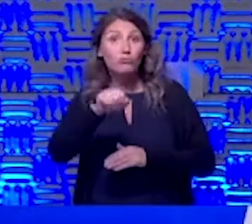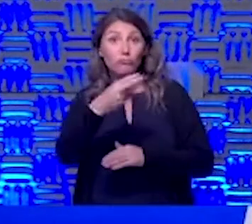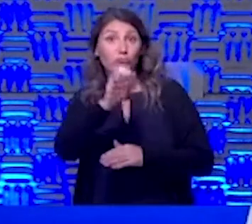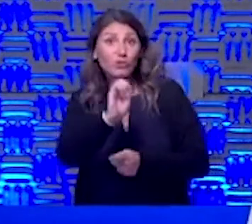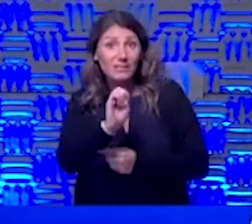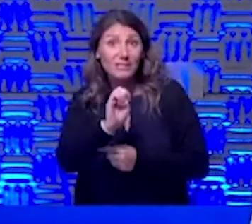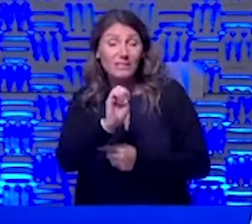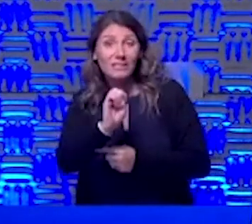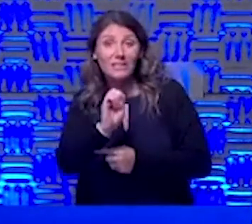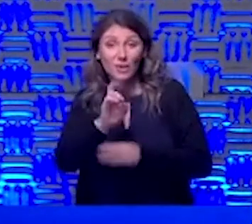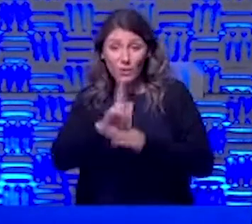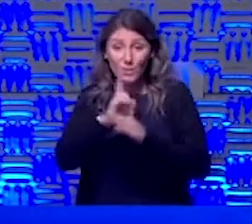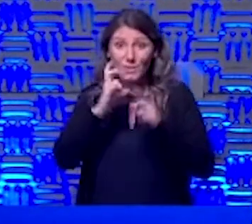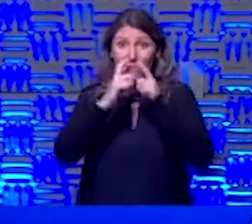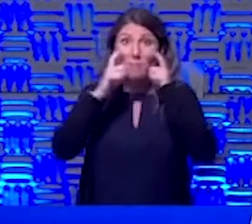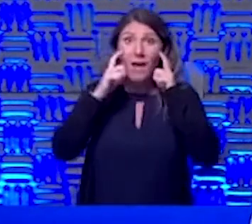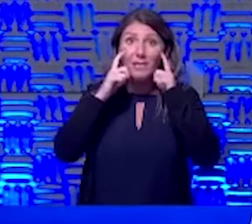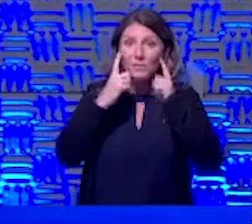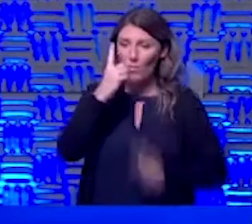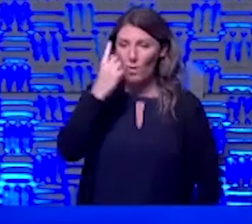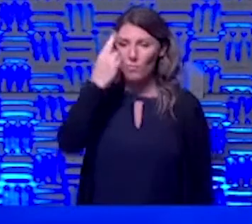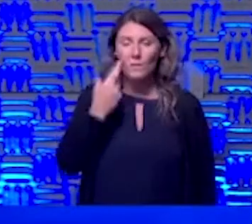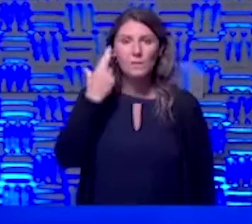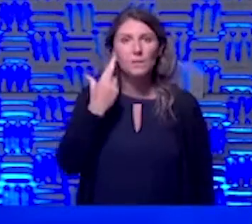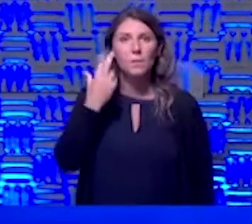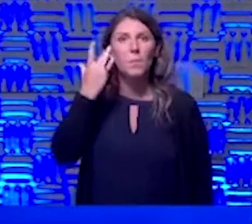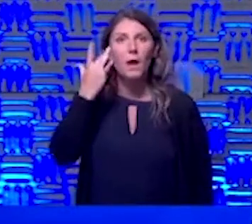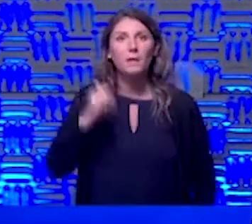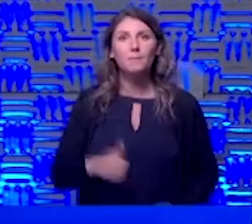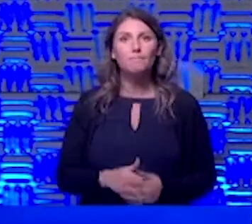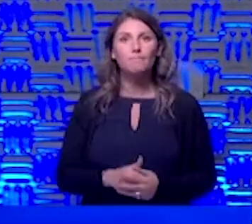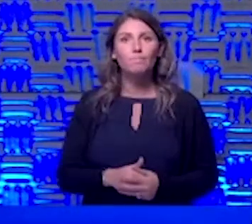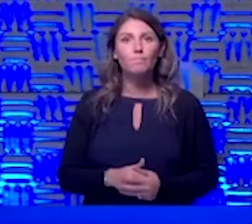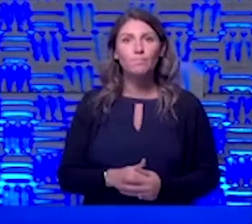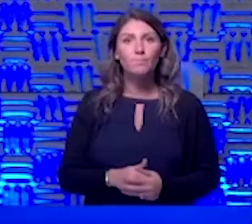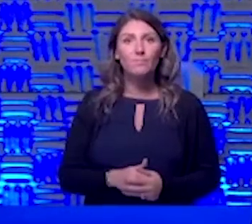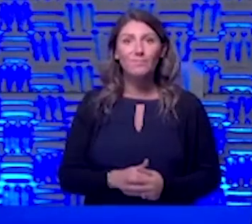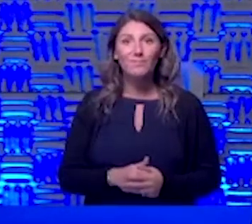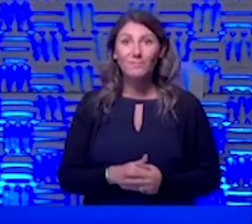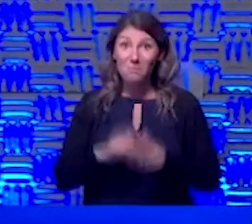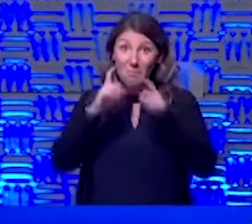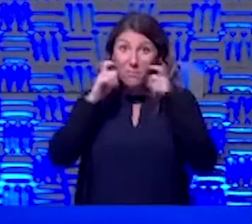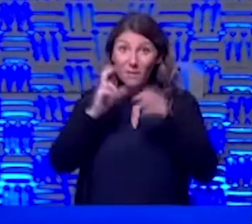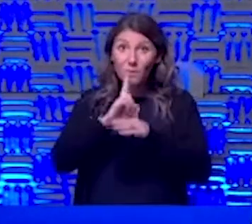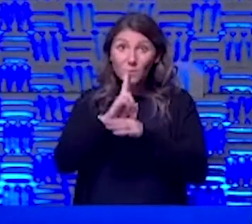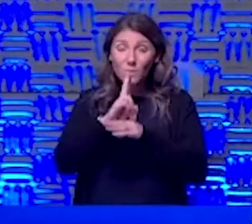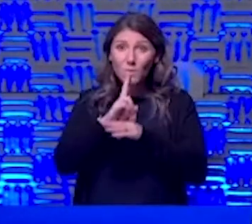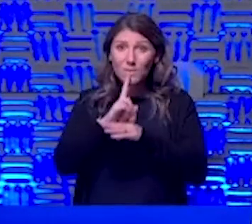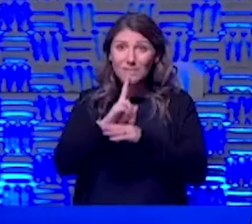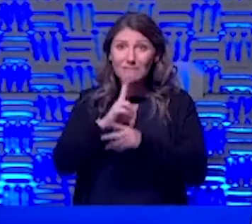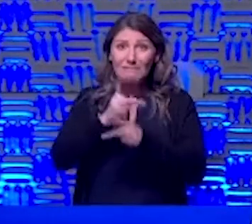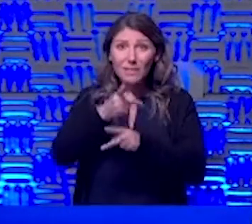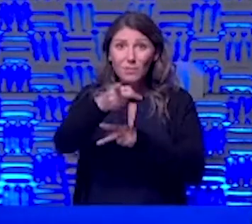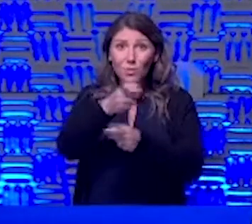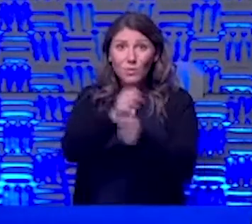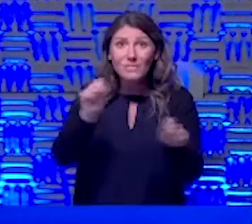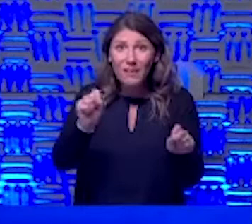on. And they're doing it for one reason. They're doing it to keep you safe. So let's keep each other